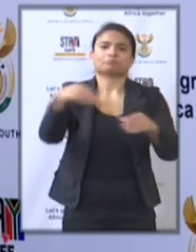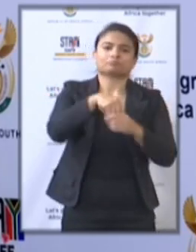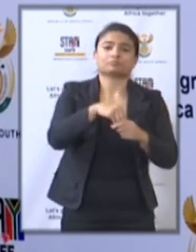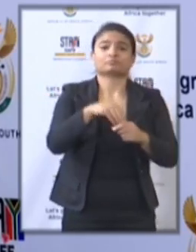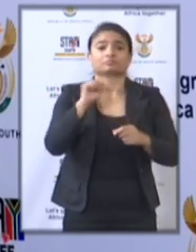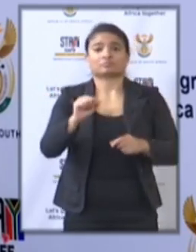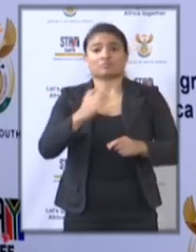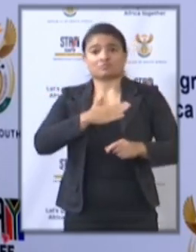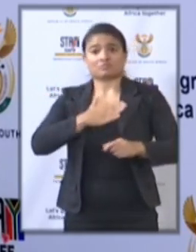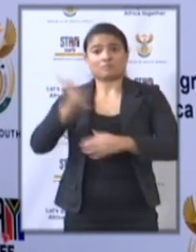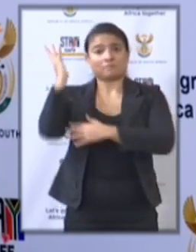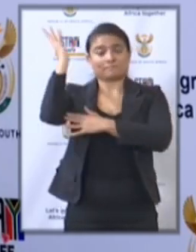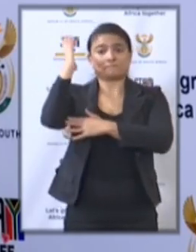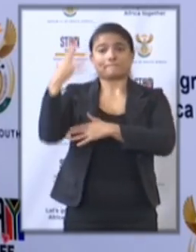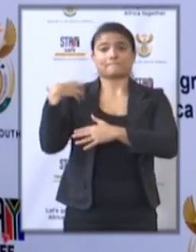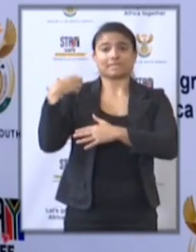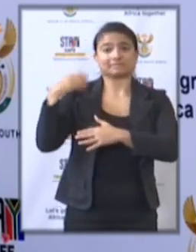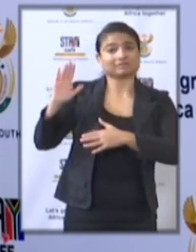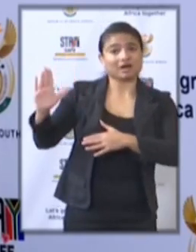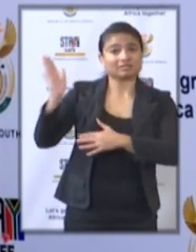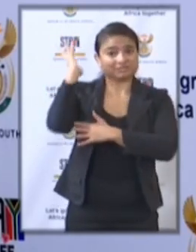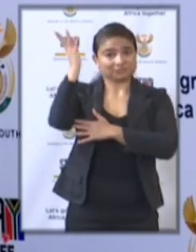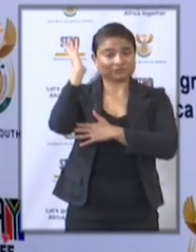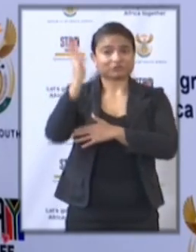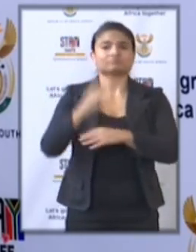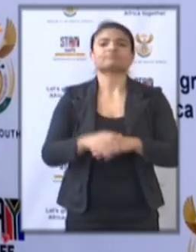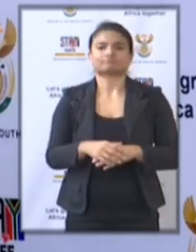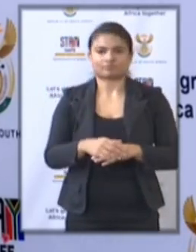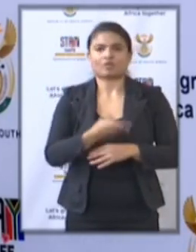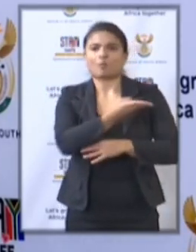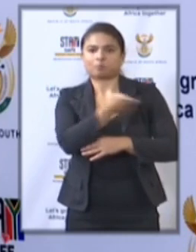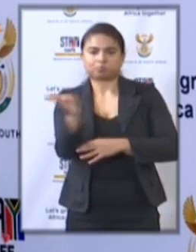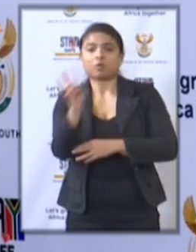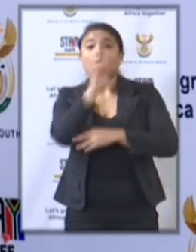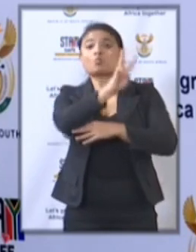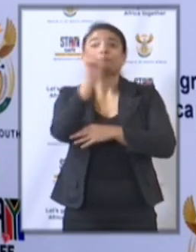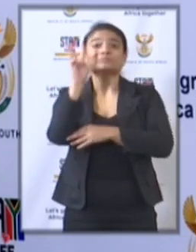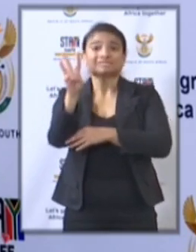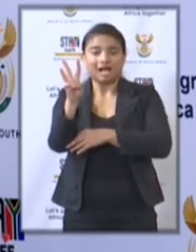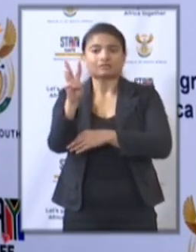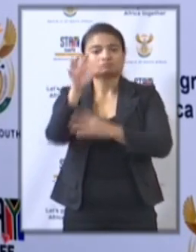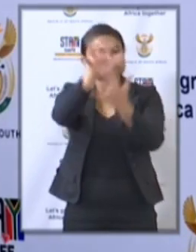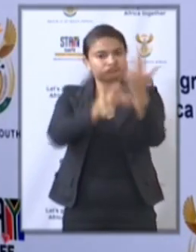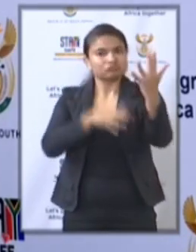the Department of Higher Education and Training as well as the Department of Science and